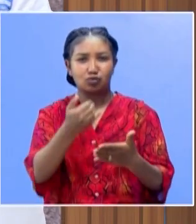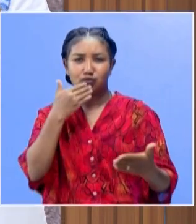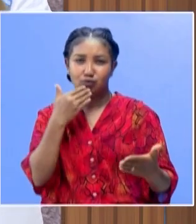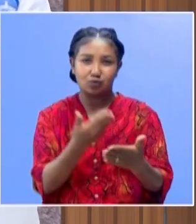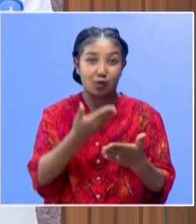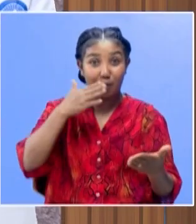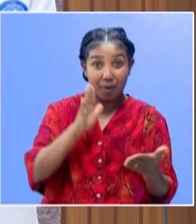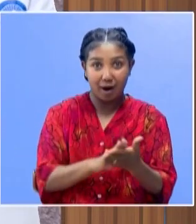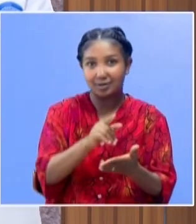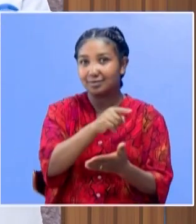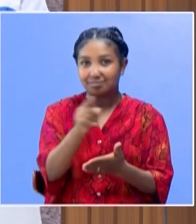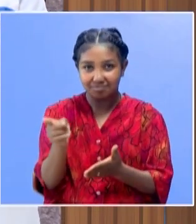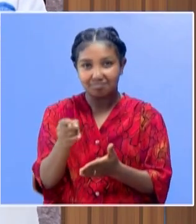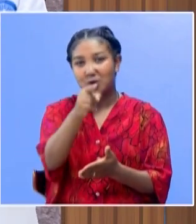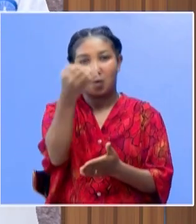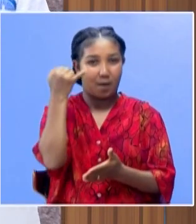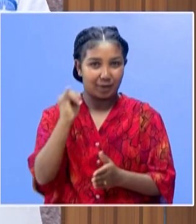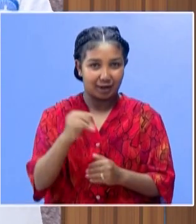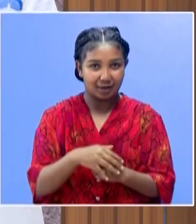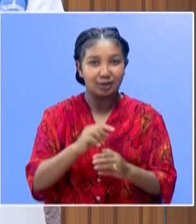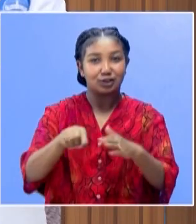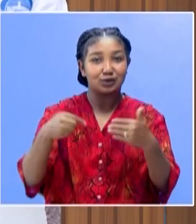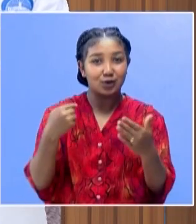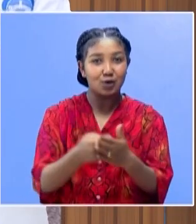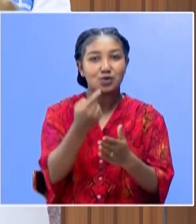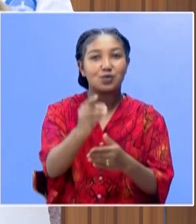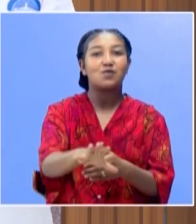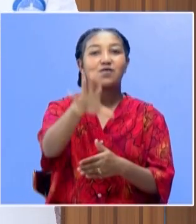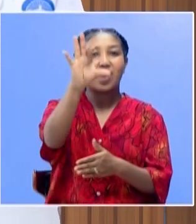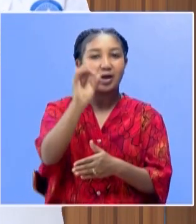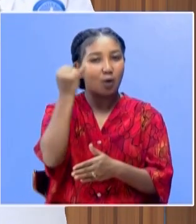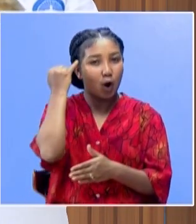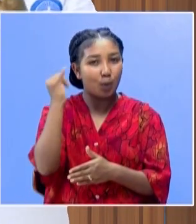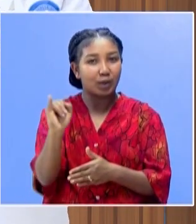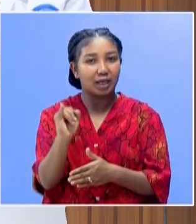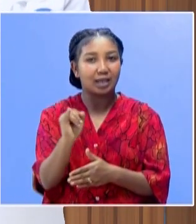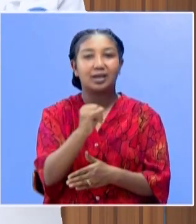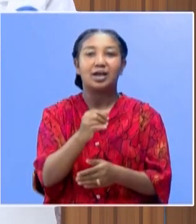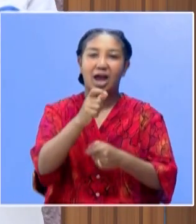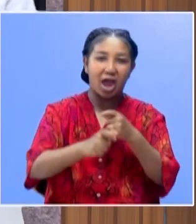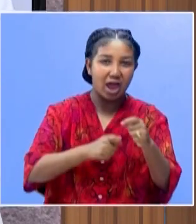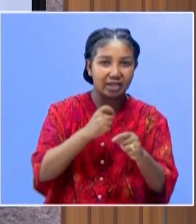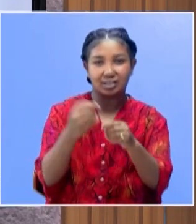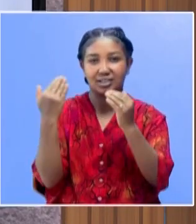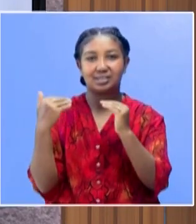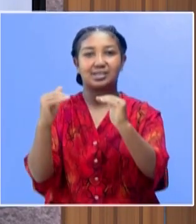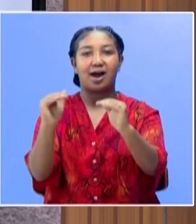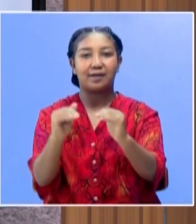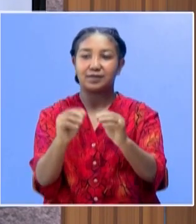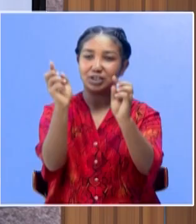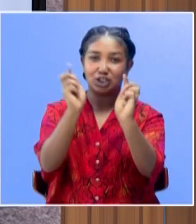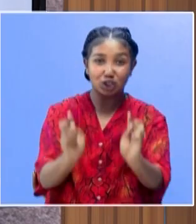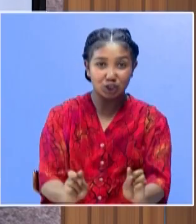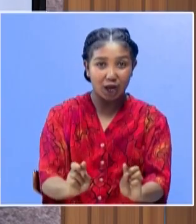or bad, it can be what? Your opinion. So you find opinion, age, size,